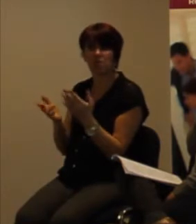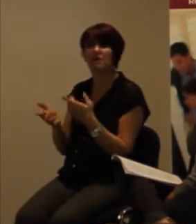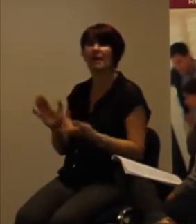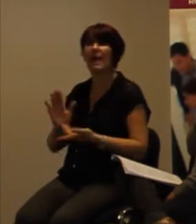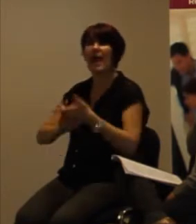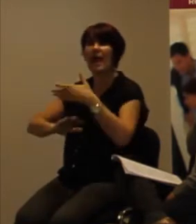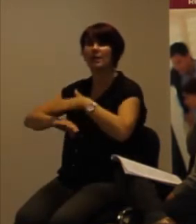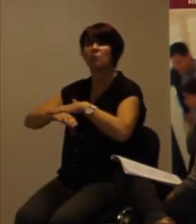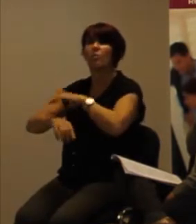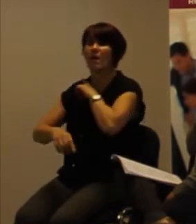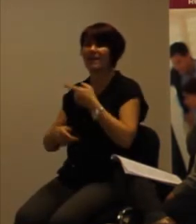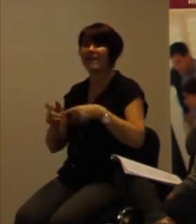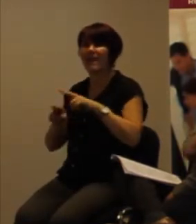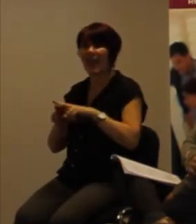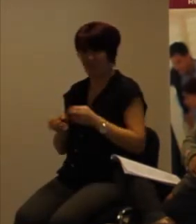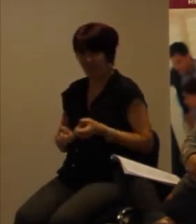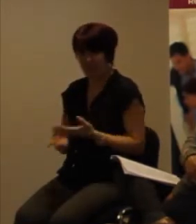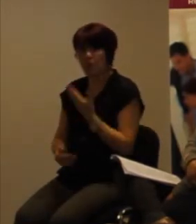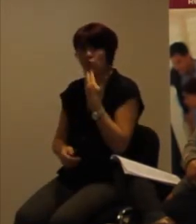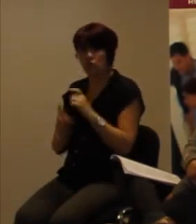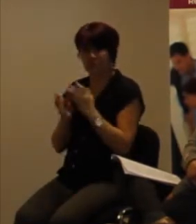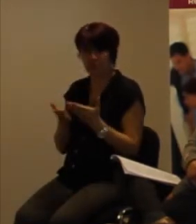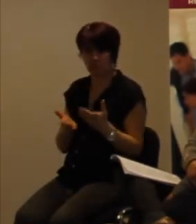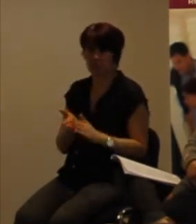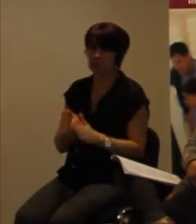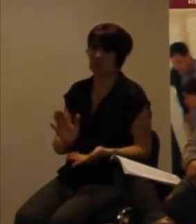be incurred for using them. Again, something which you need to